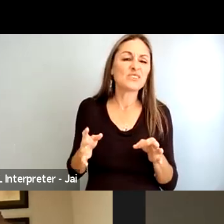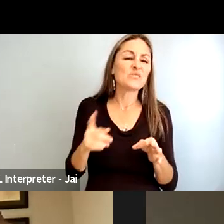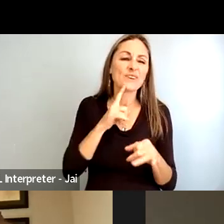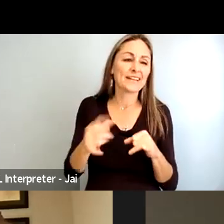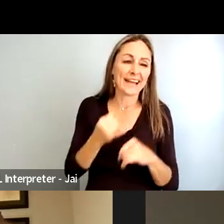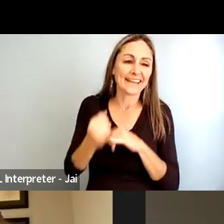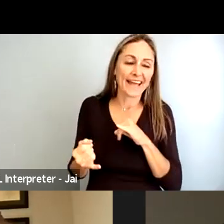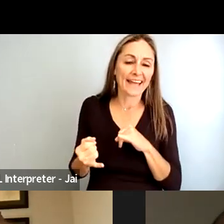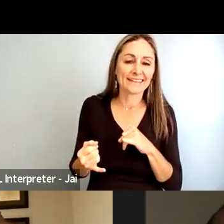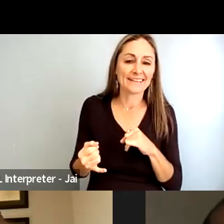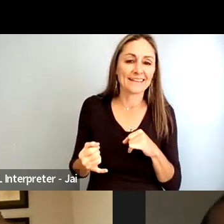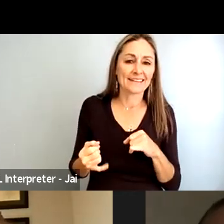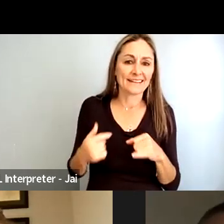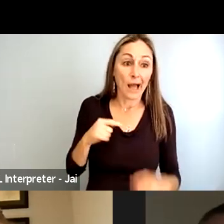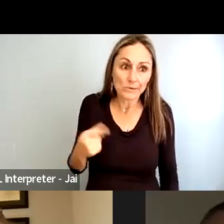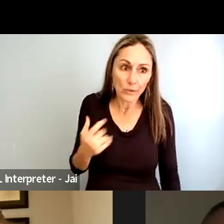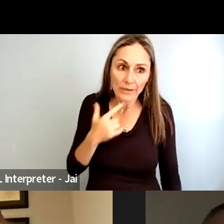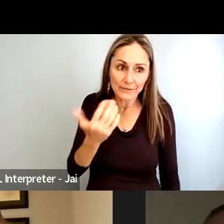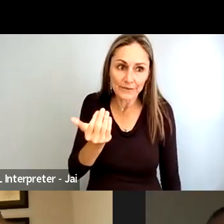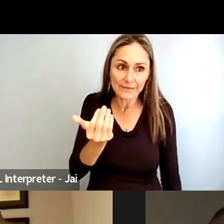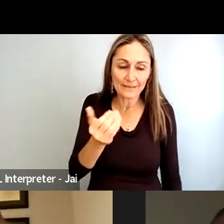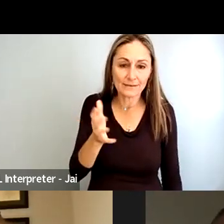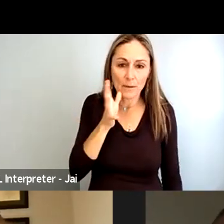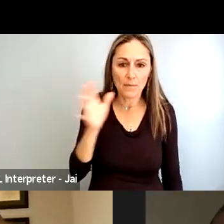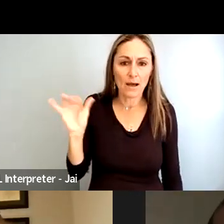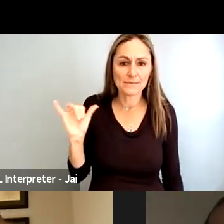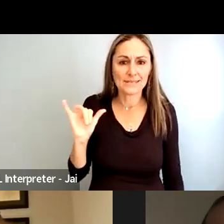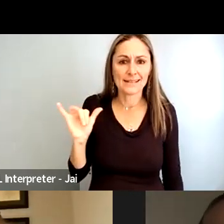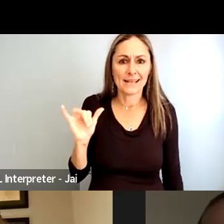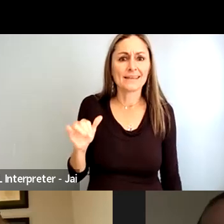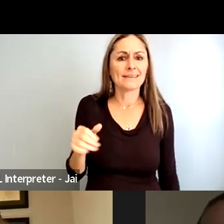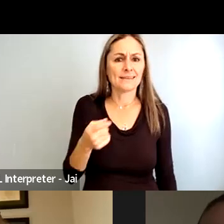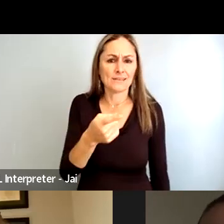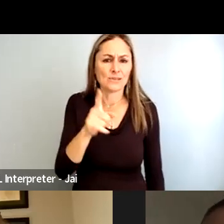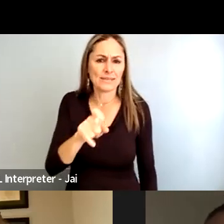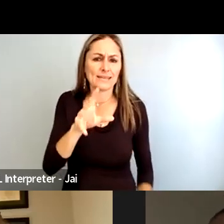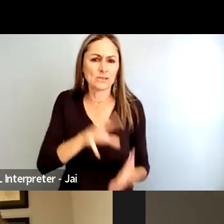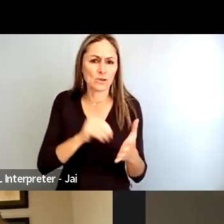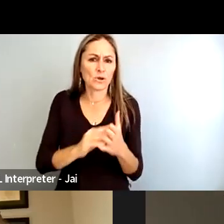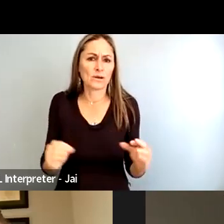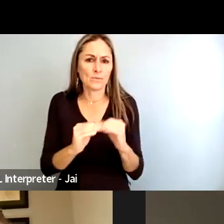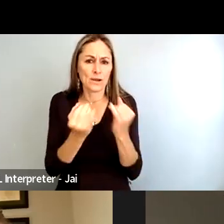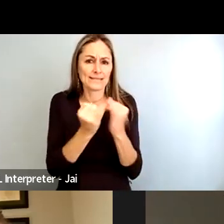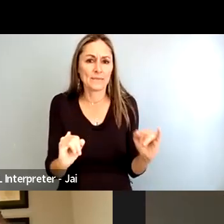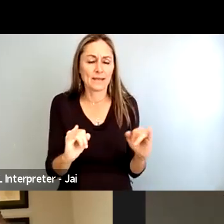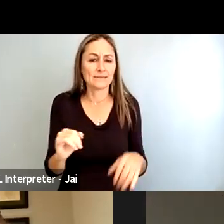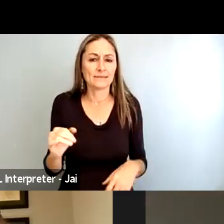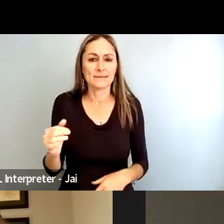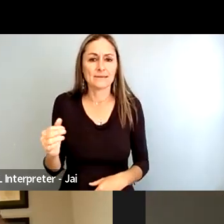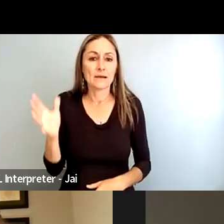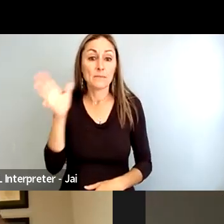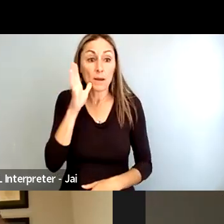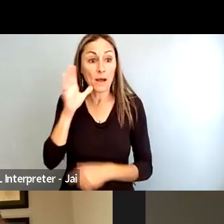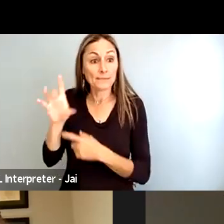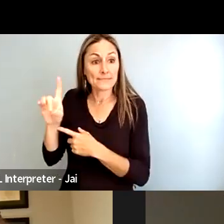only 15 and my mom's like, you need to learn a little more independence because she has she's